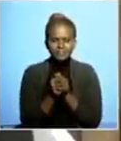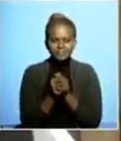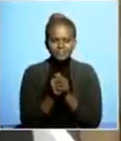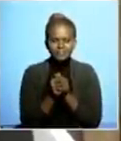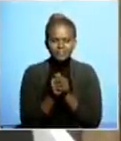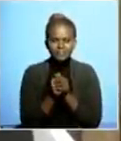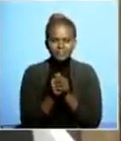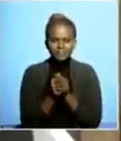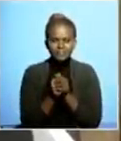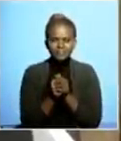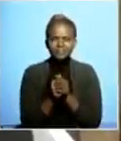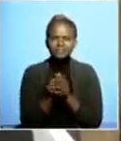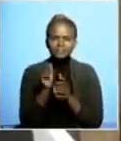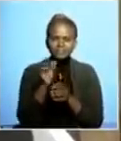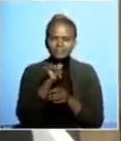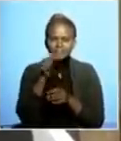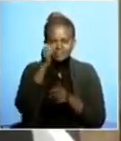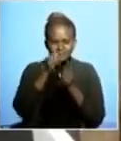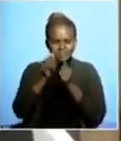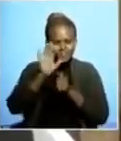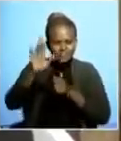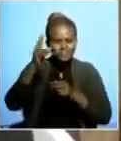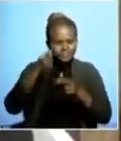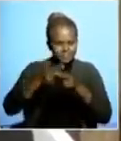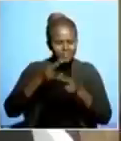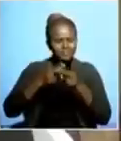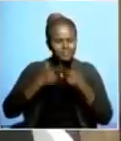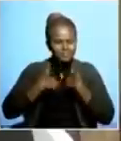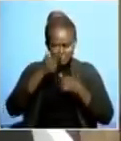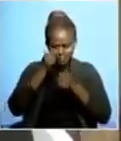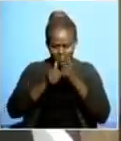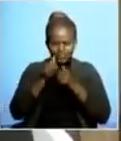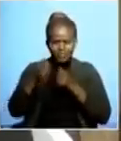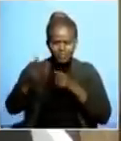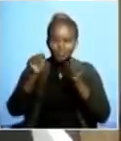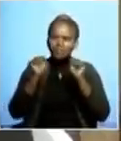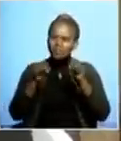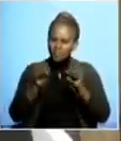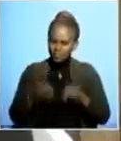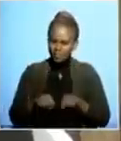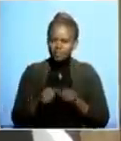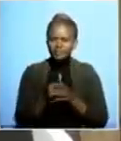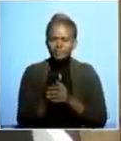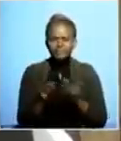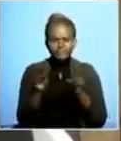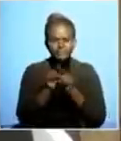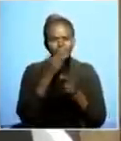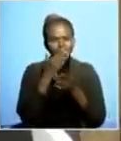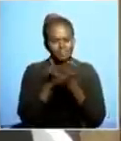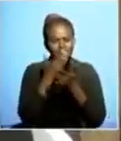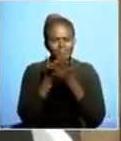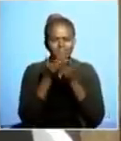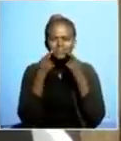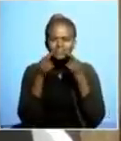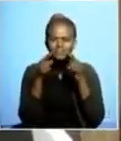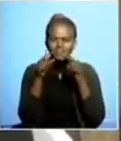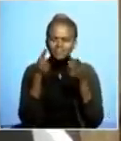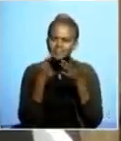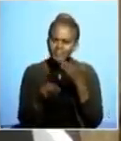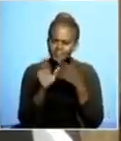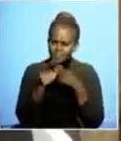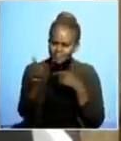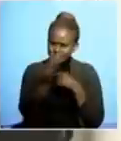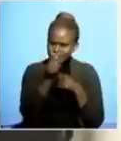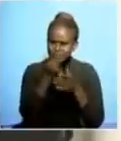the names you carry, but you sit there because of your capabilities. And the good news is that you are